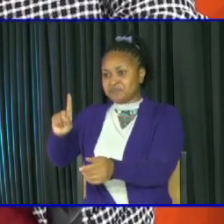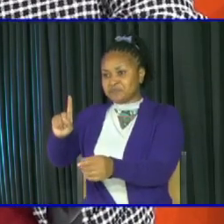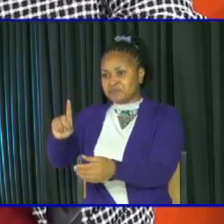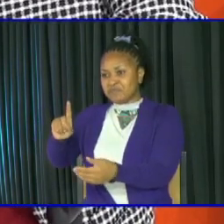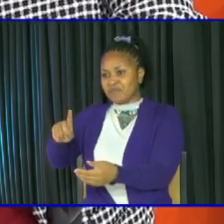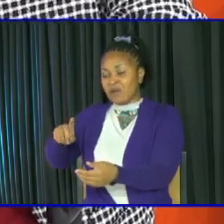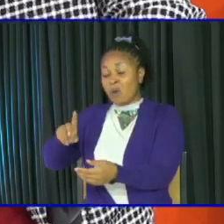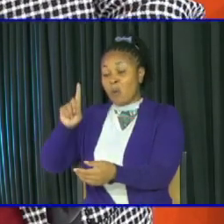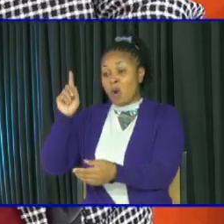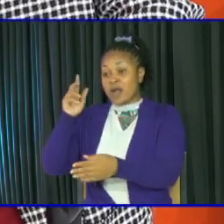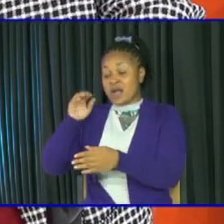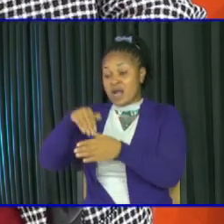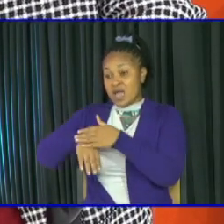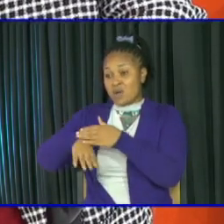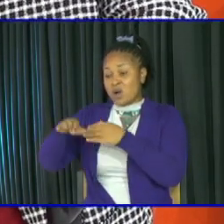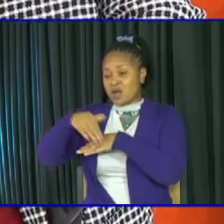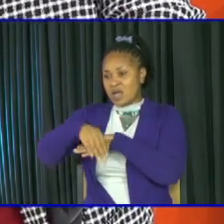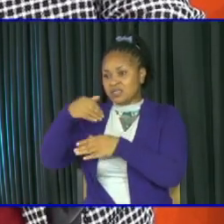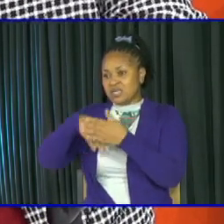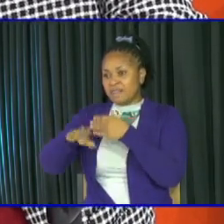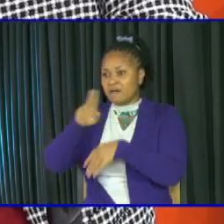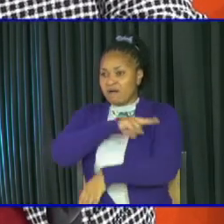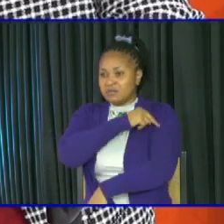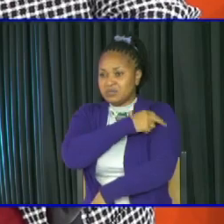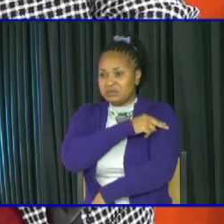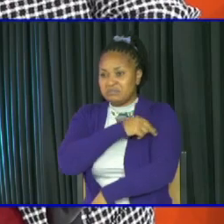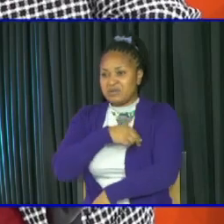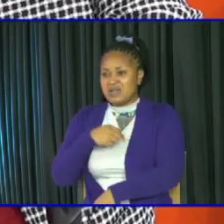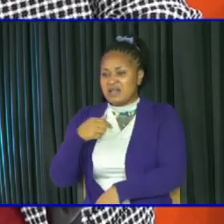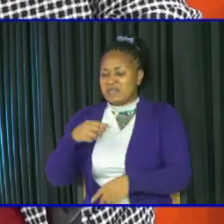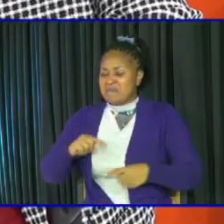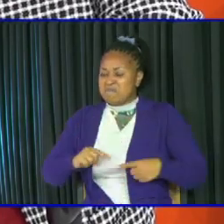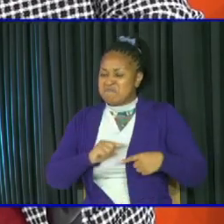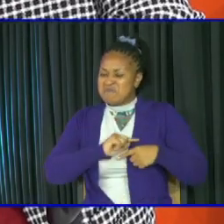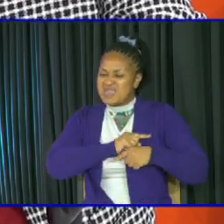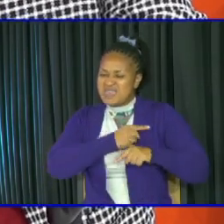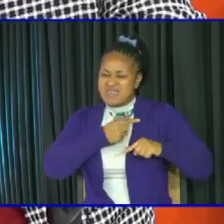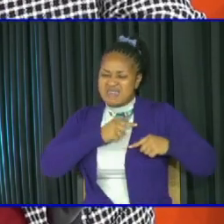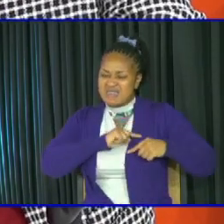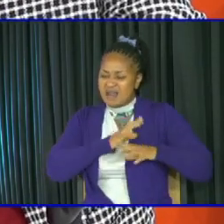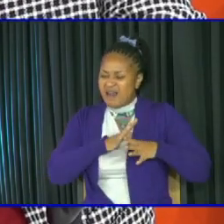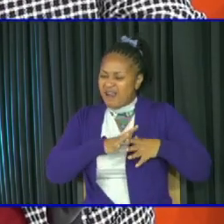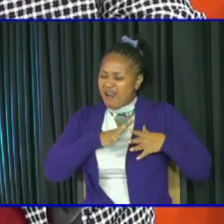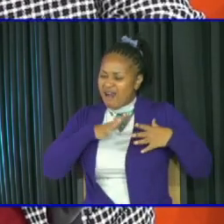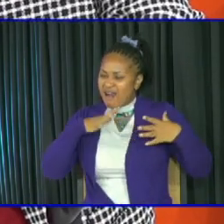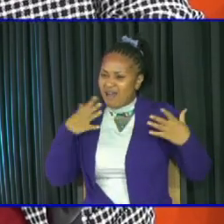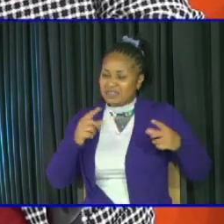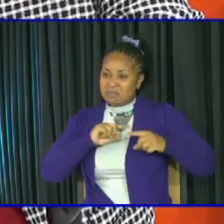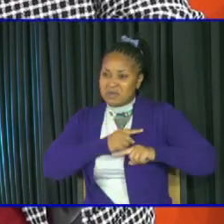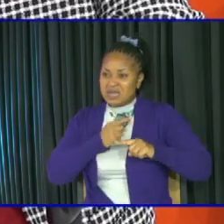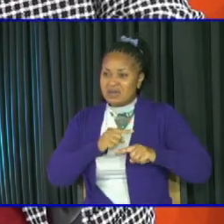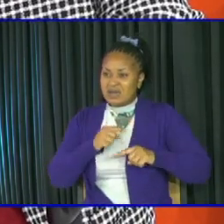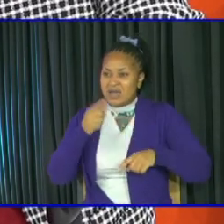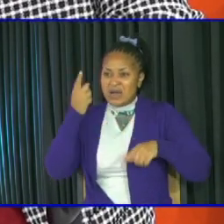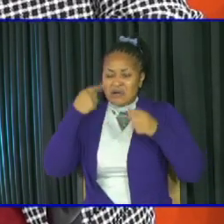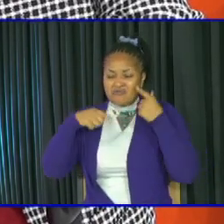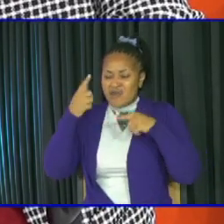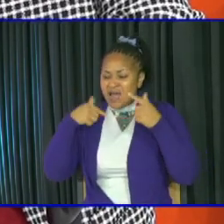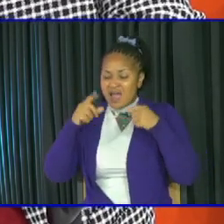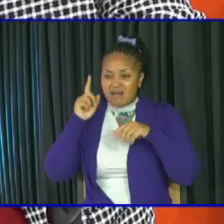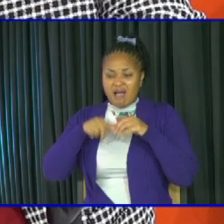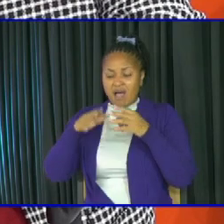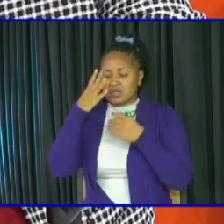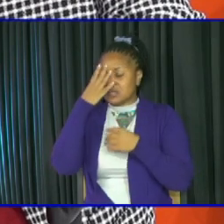the hospital, you know, the pain was excruciating. And I used to cry. I couldn't go to